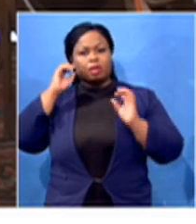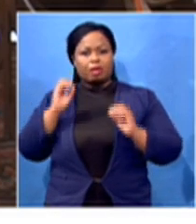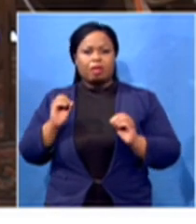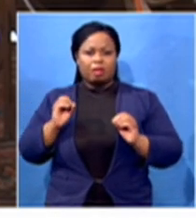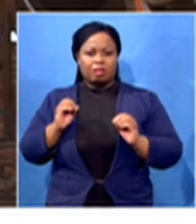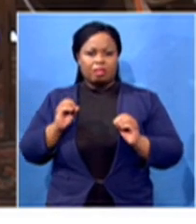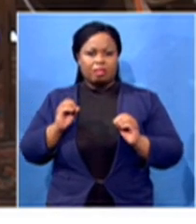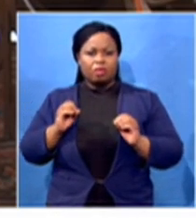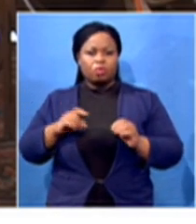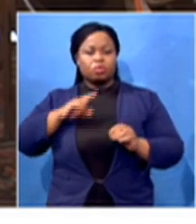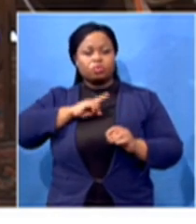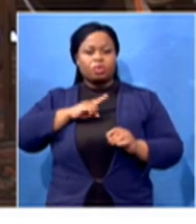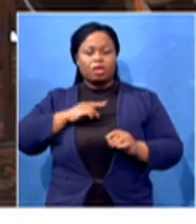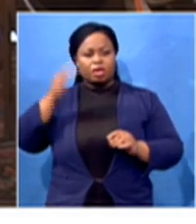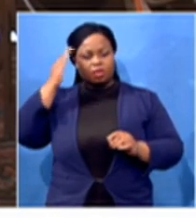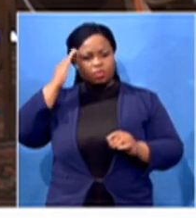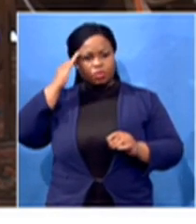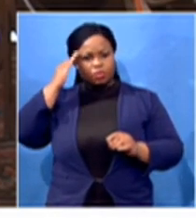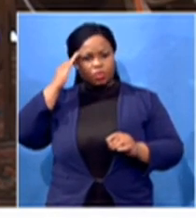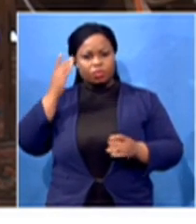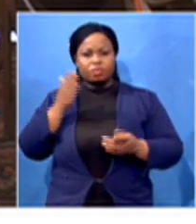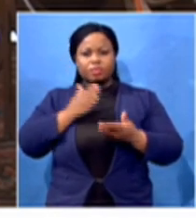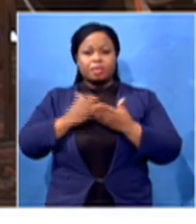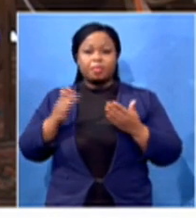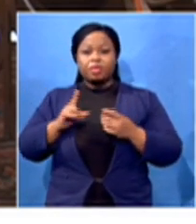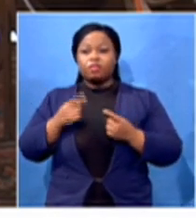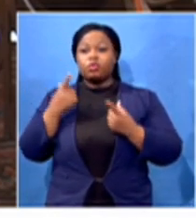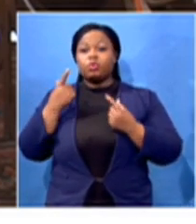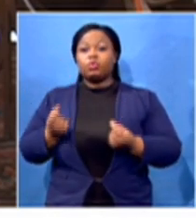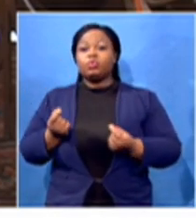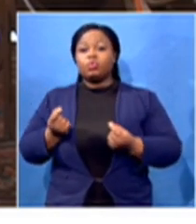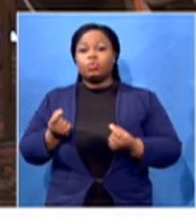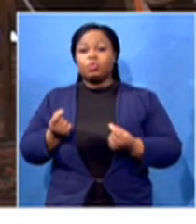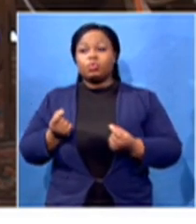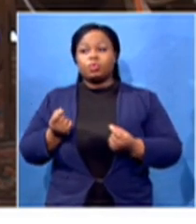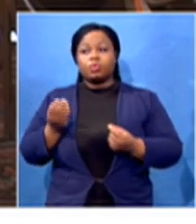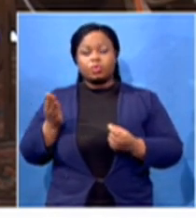the consequences of doing that often